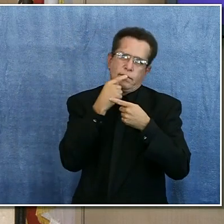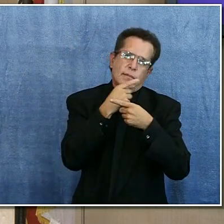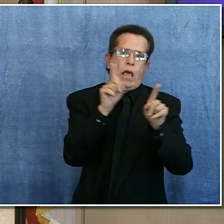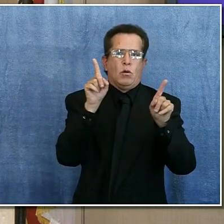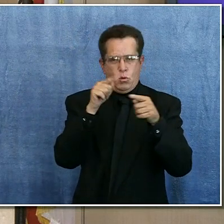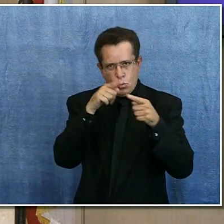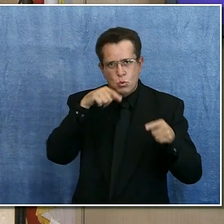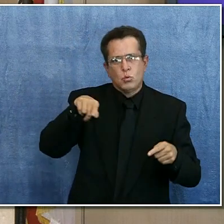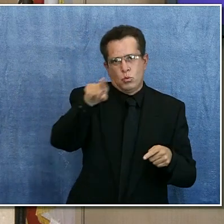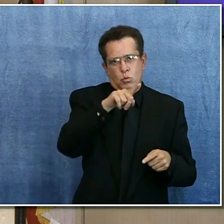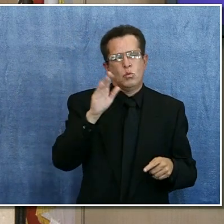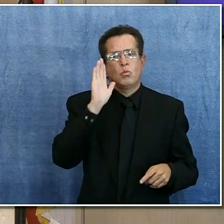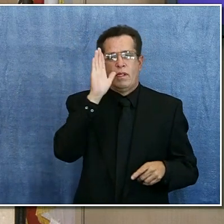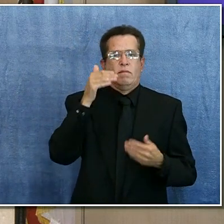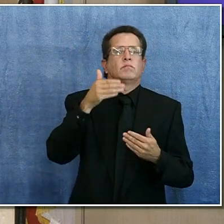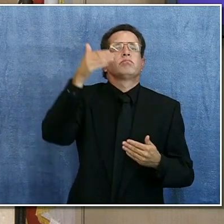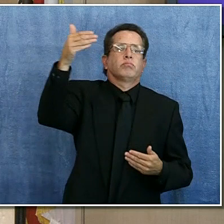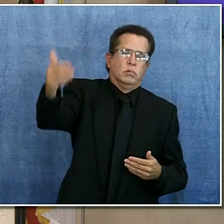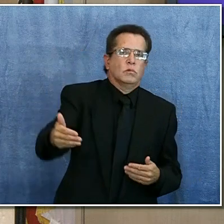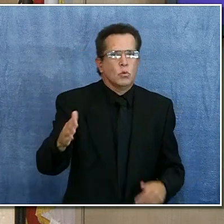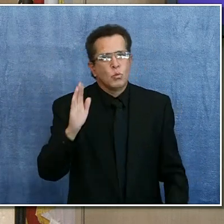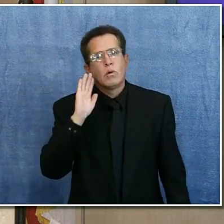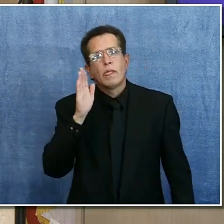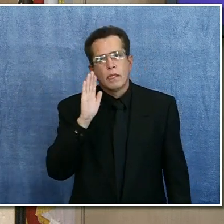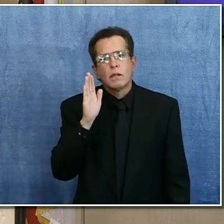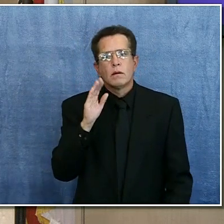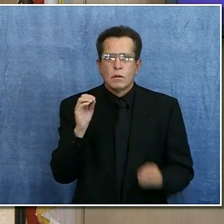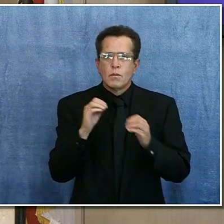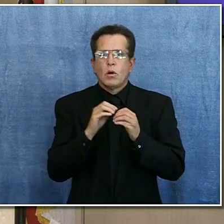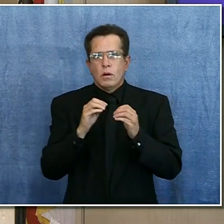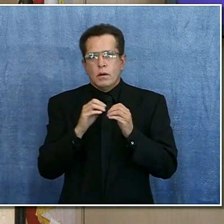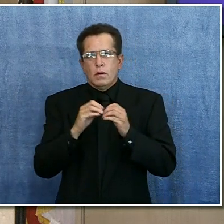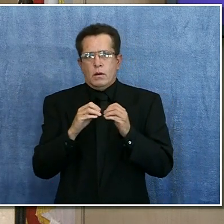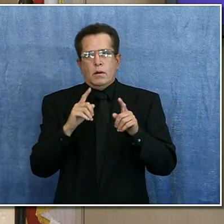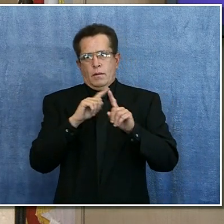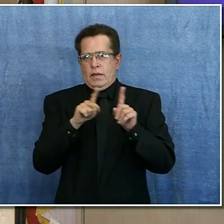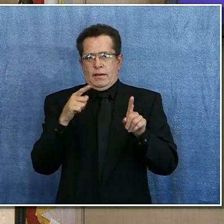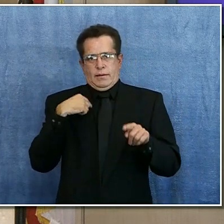in the near future. It would be irresponsible for